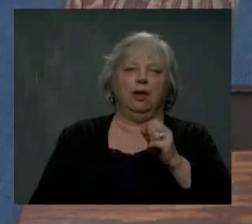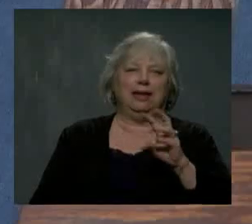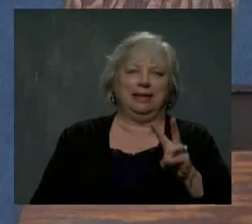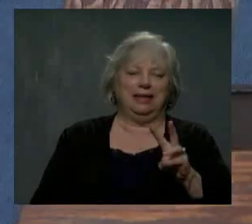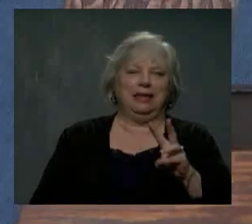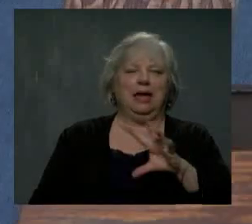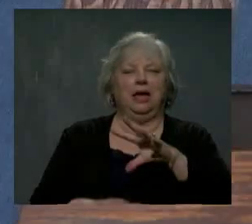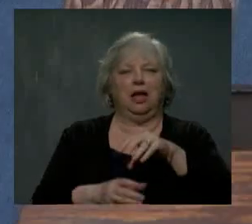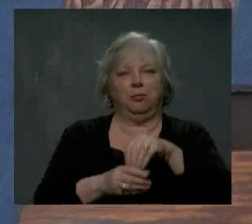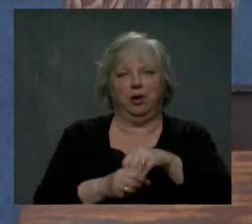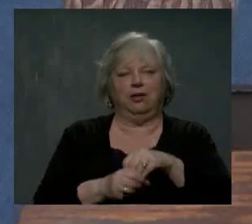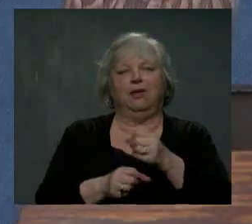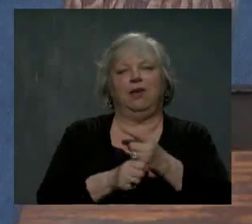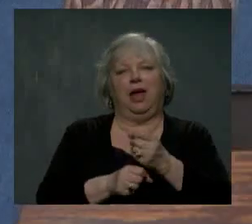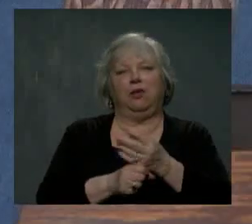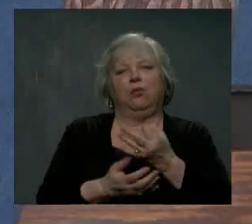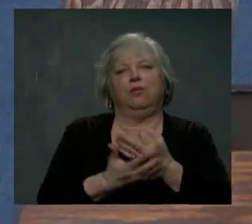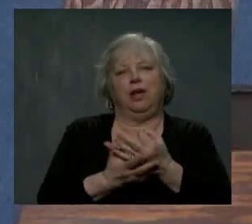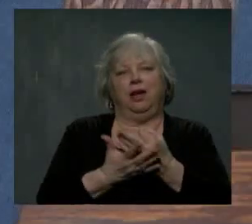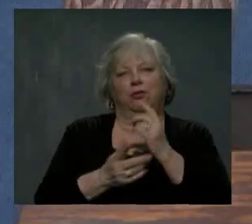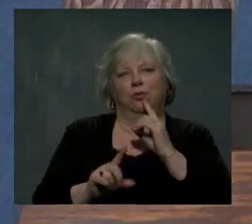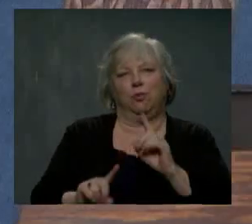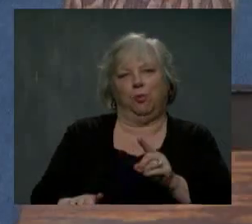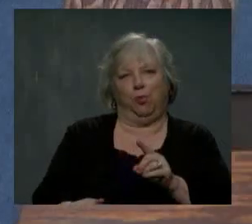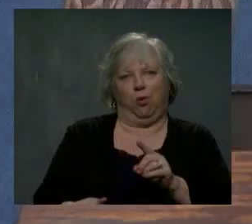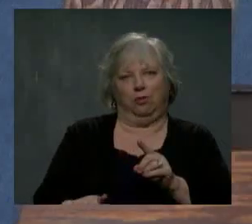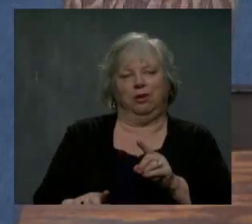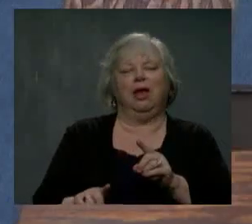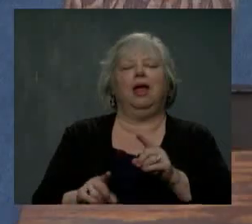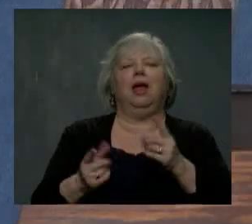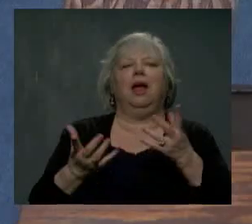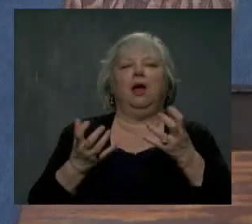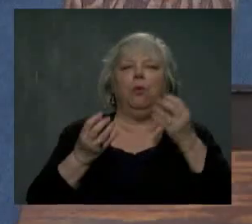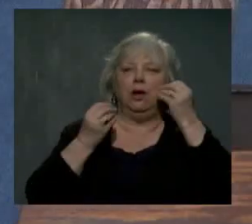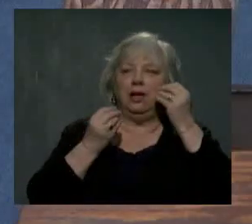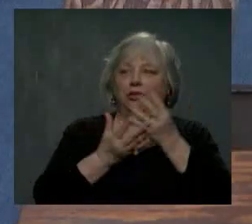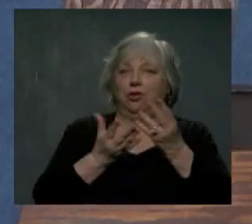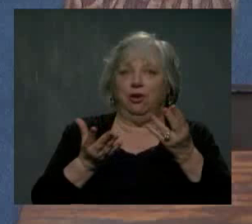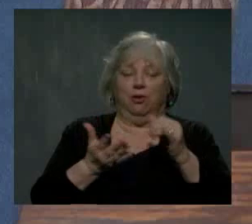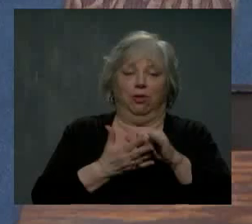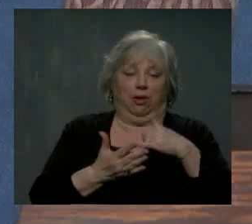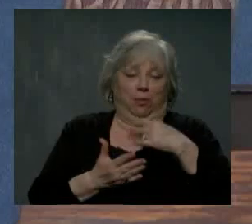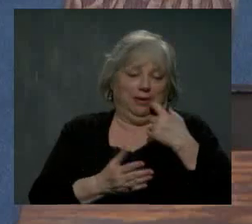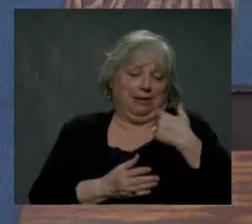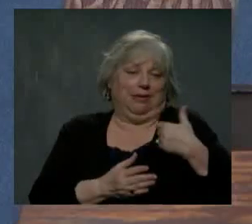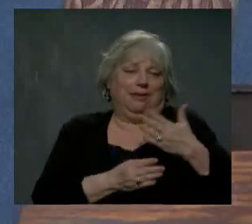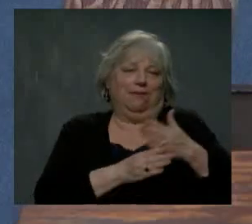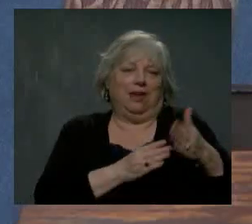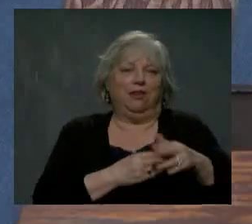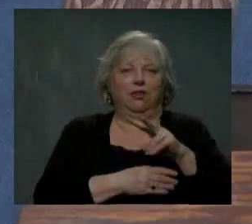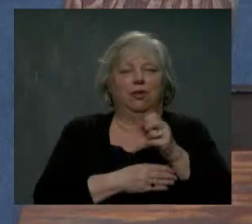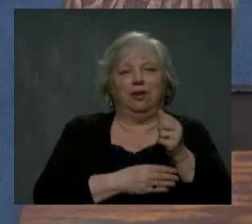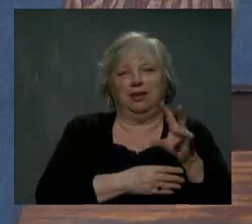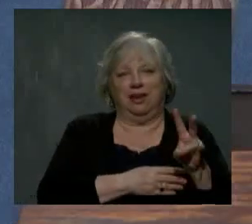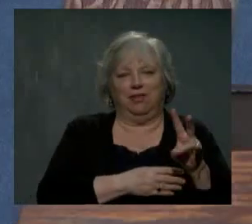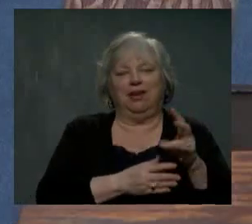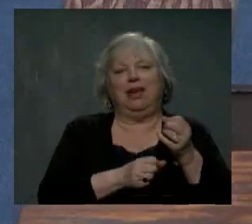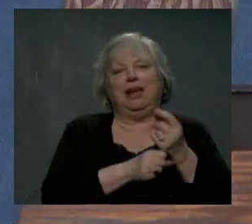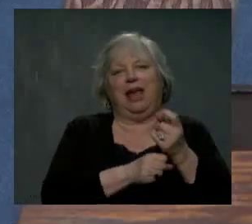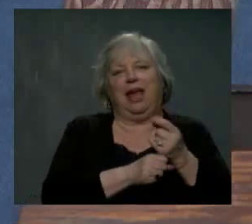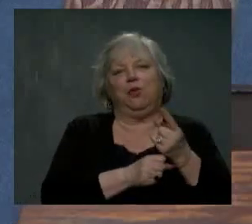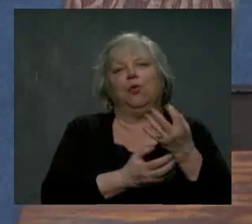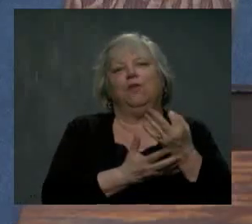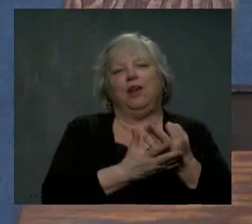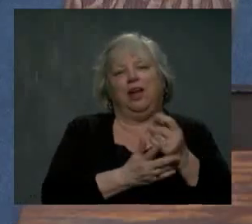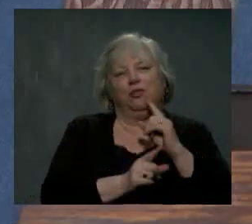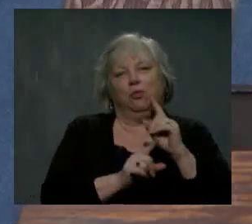2016 Comprehensive Annual Financial Report. I do want to let you know that we just completed the 2017 Annual